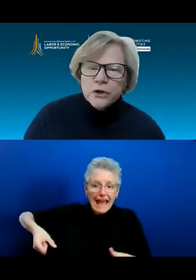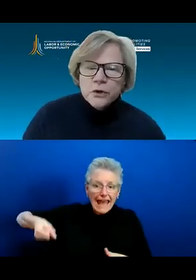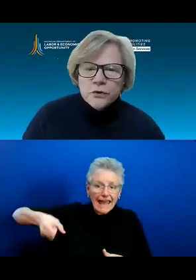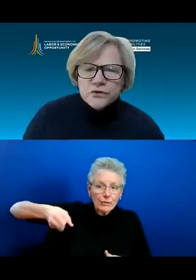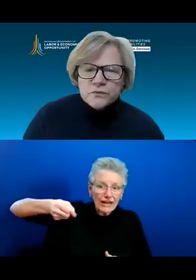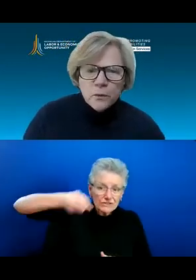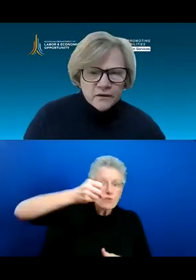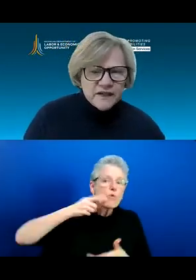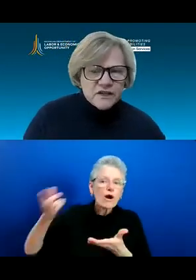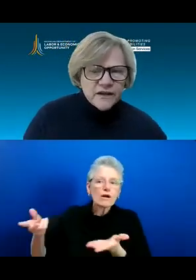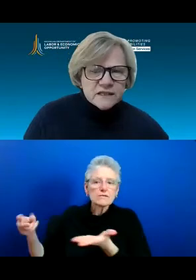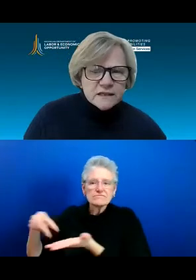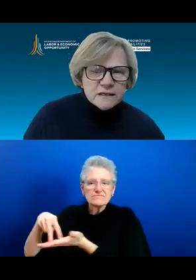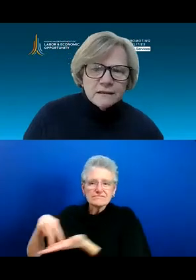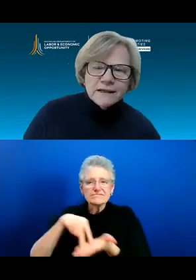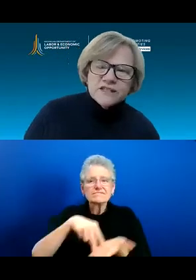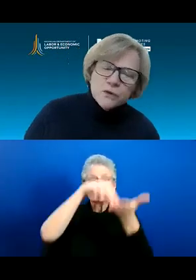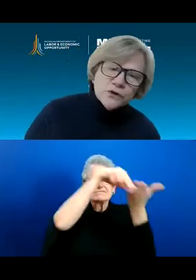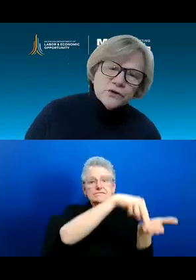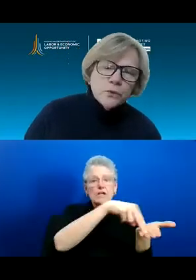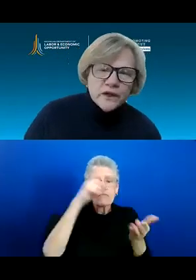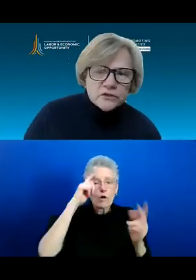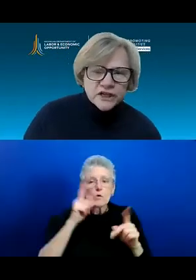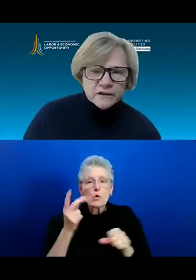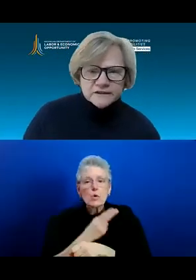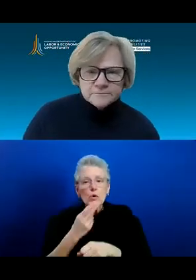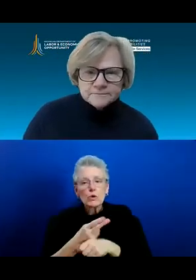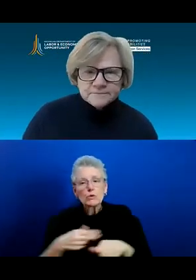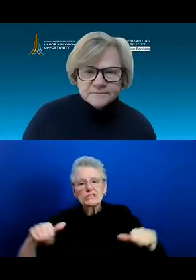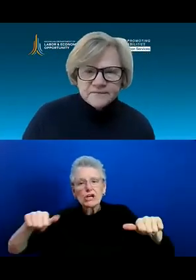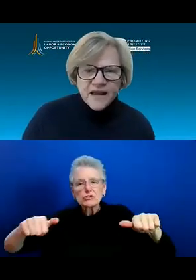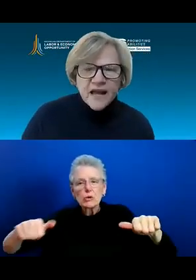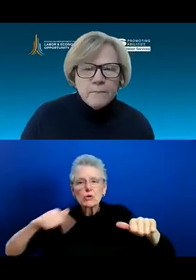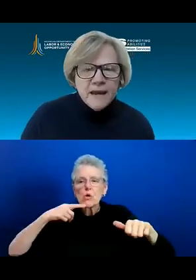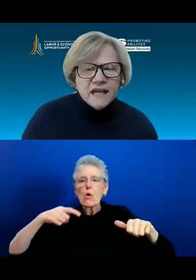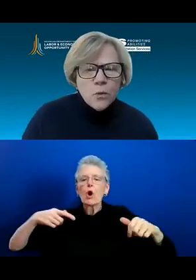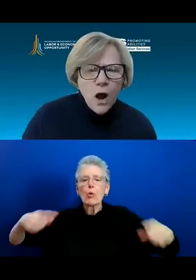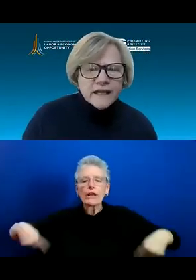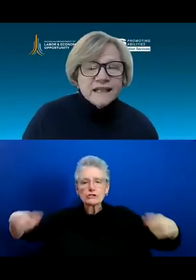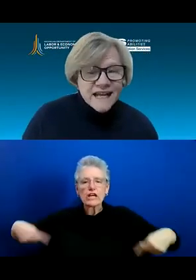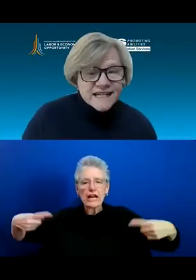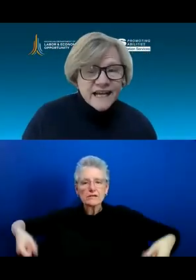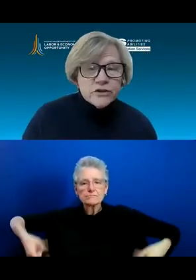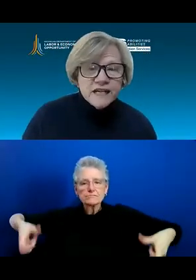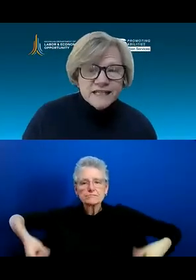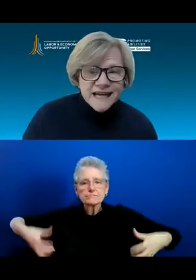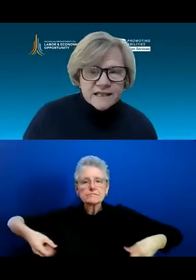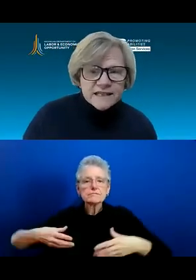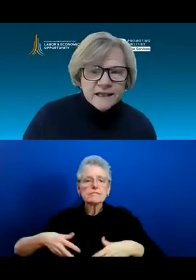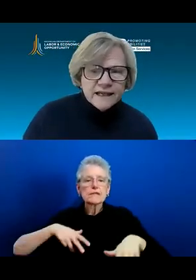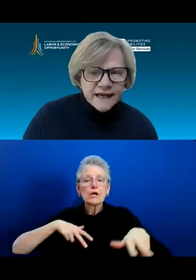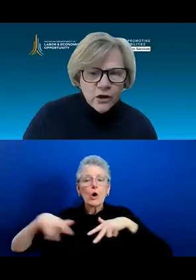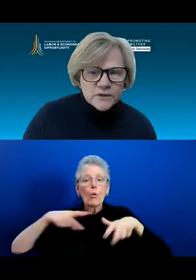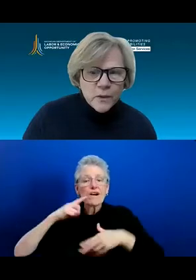workers who use mobility devices like scooters or wheelchairs. Making walking less energy